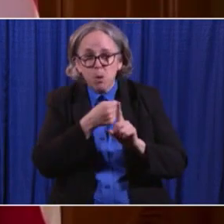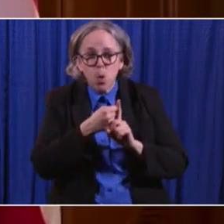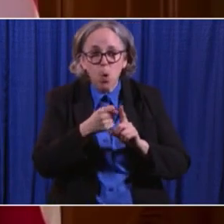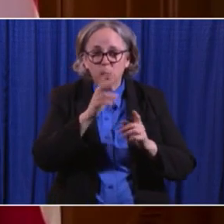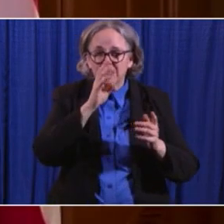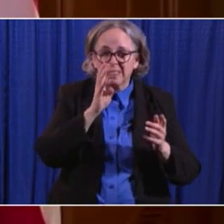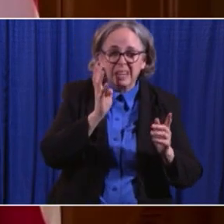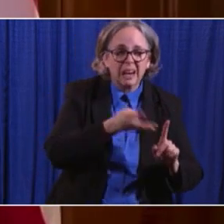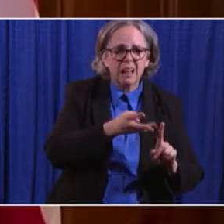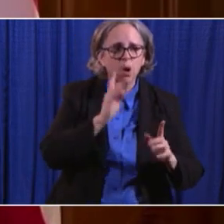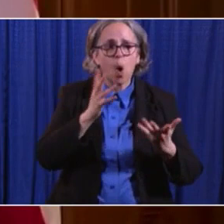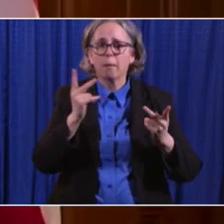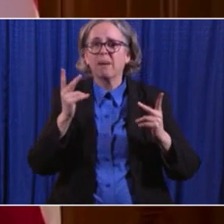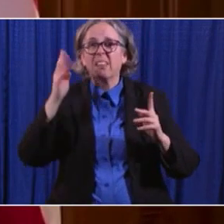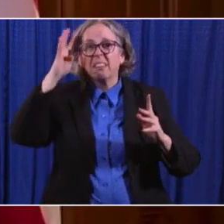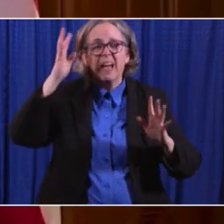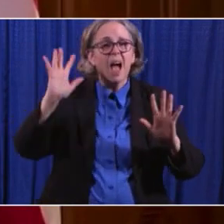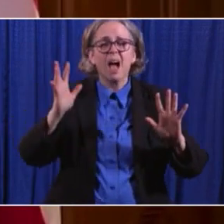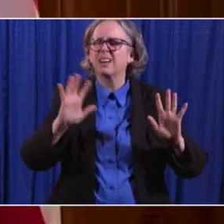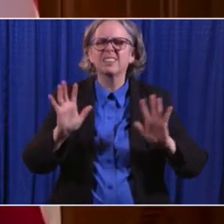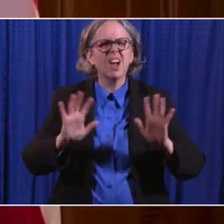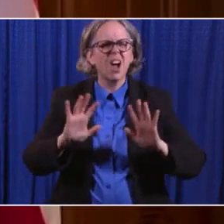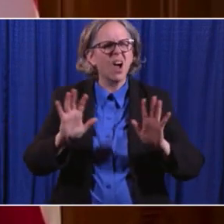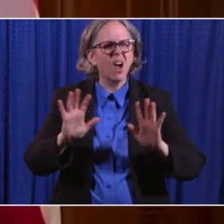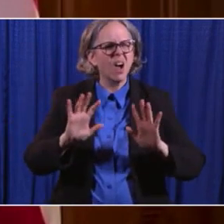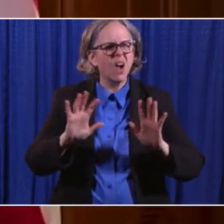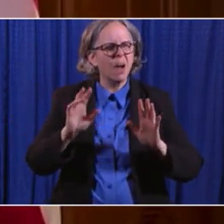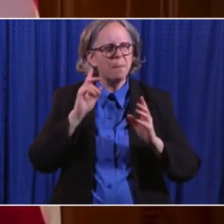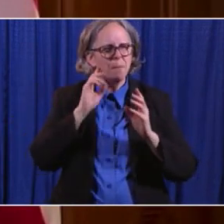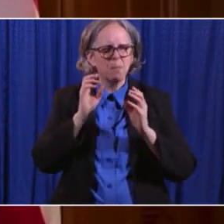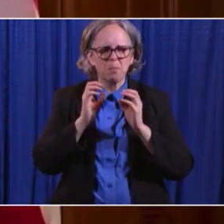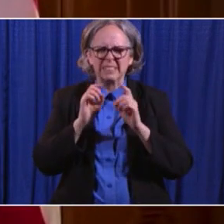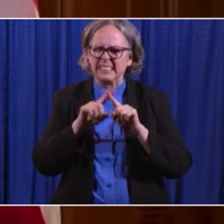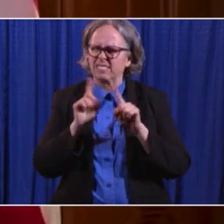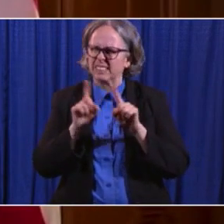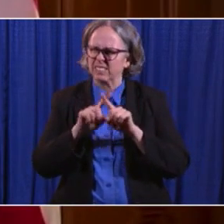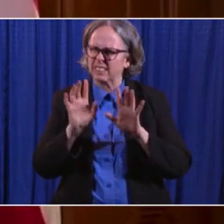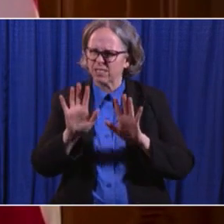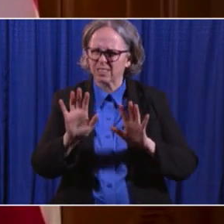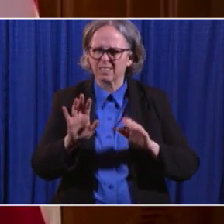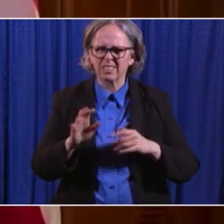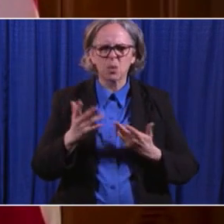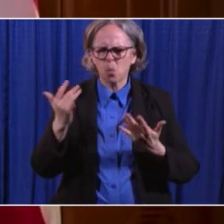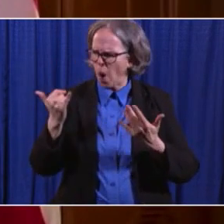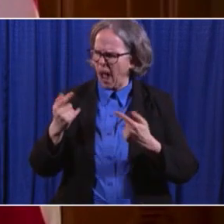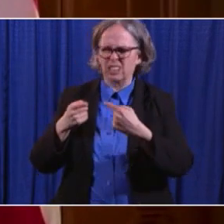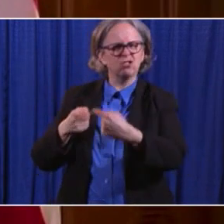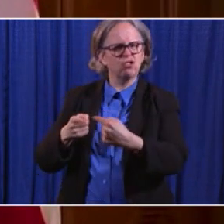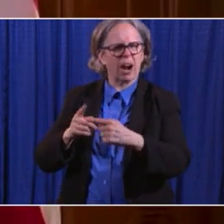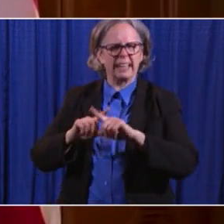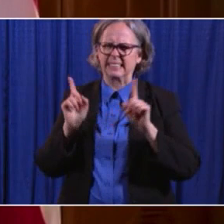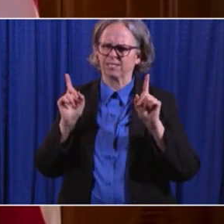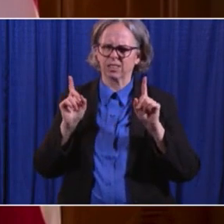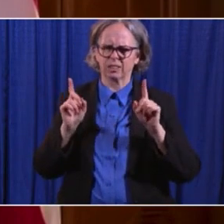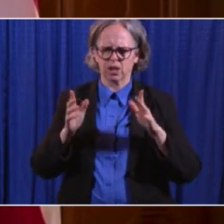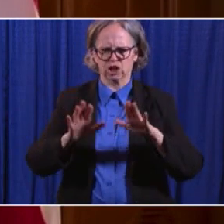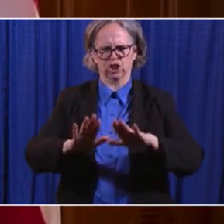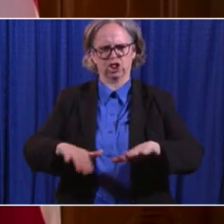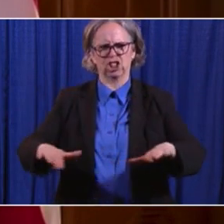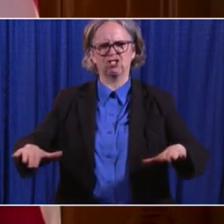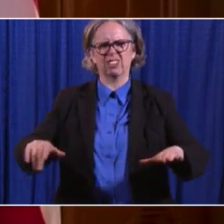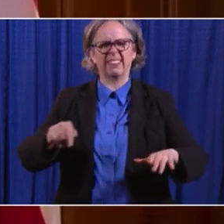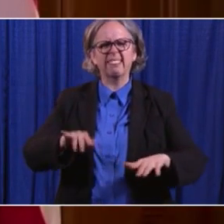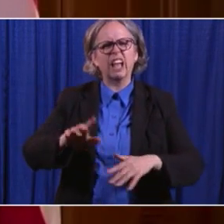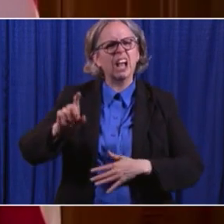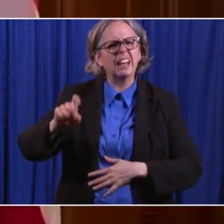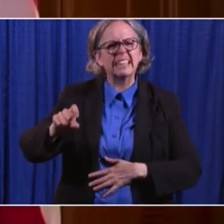up. But in this case, it's because their children have very complex needs, very